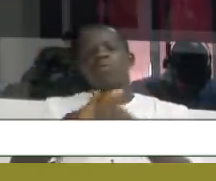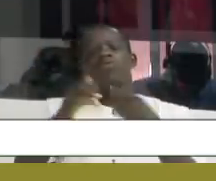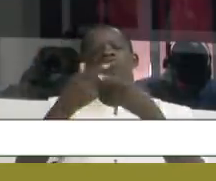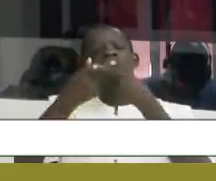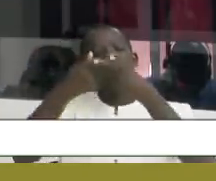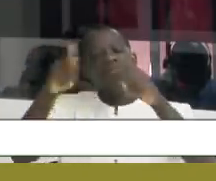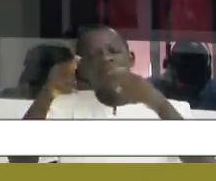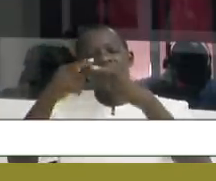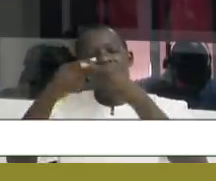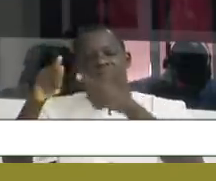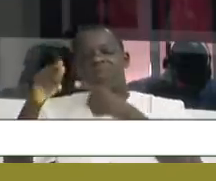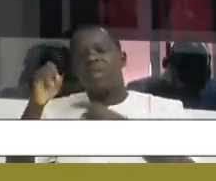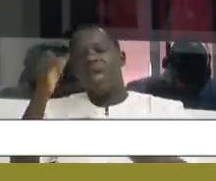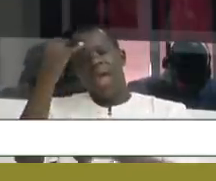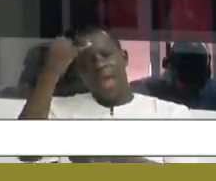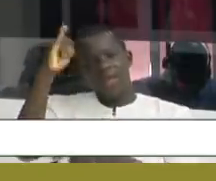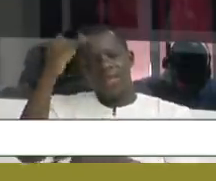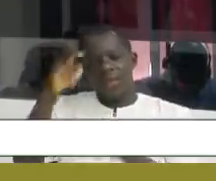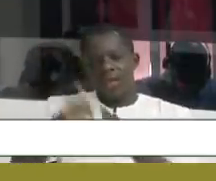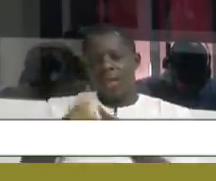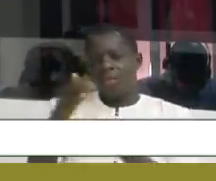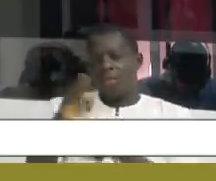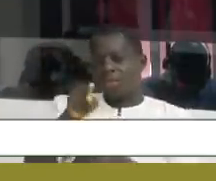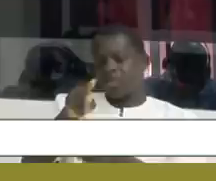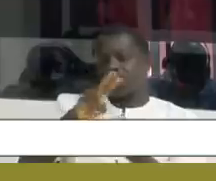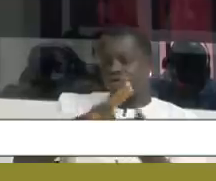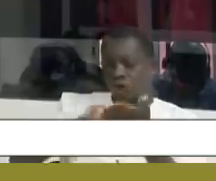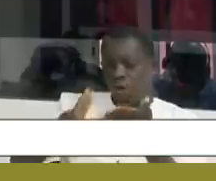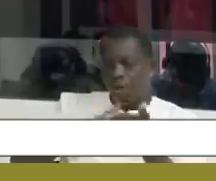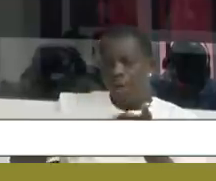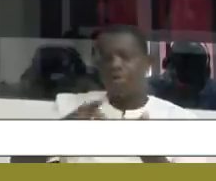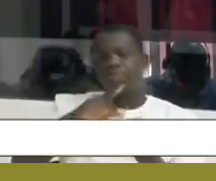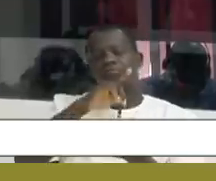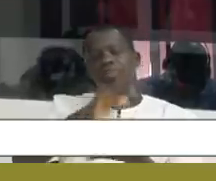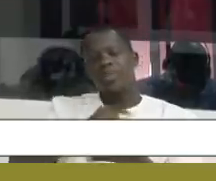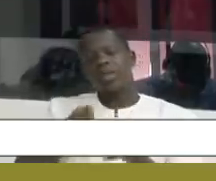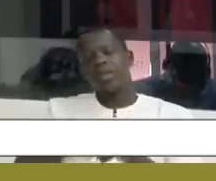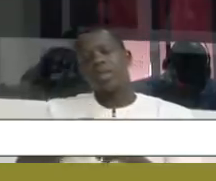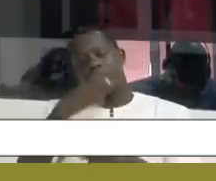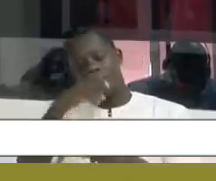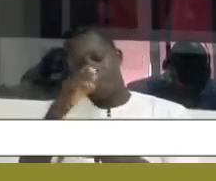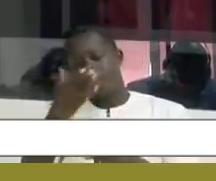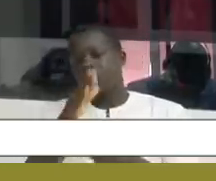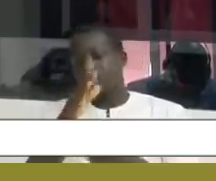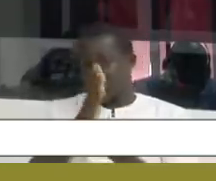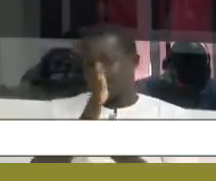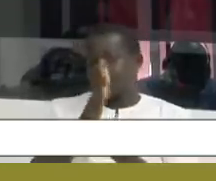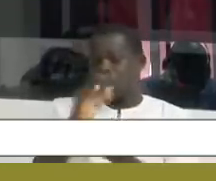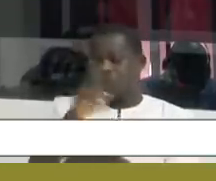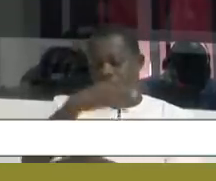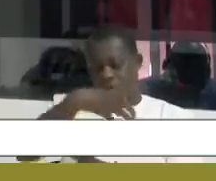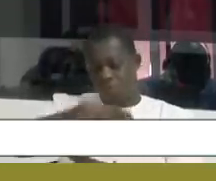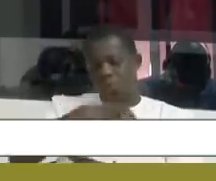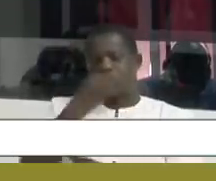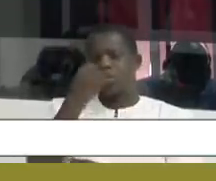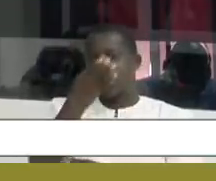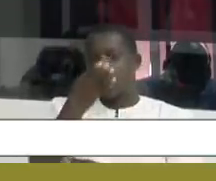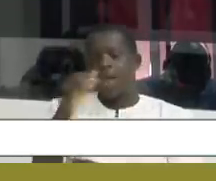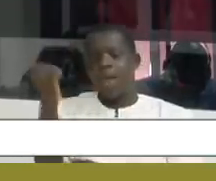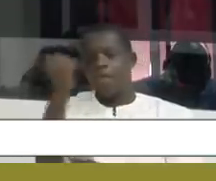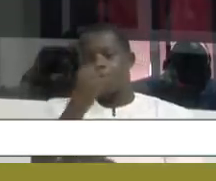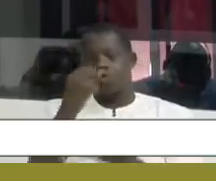of views. But isn't that natural, Mr. Singhateh? That is exactly what I'm coming to say. That is because it is normal.